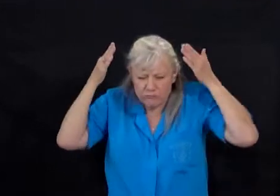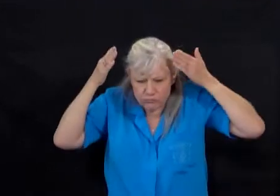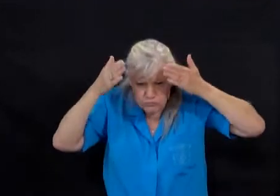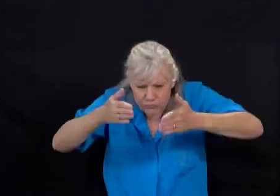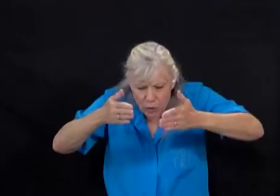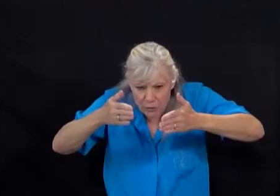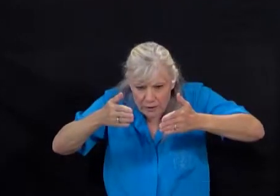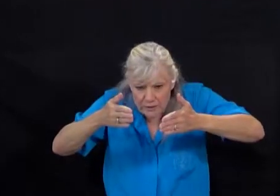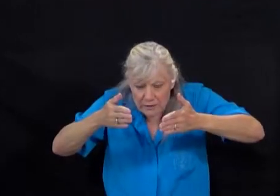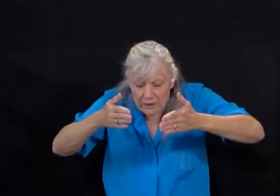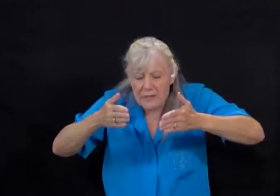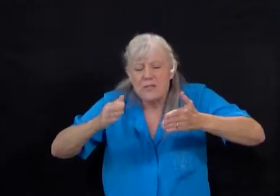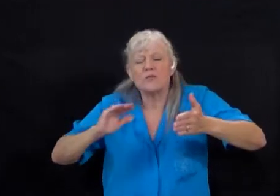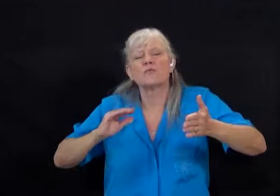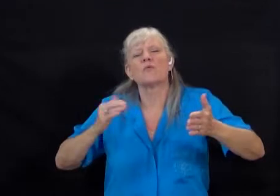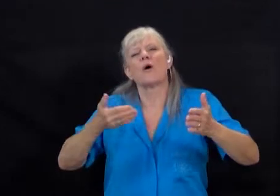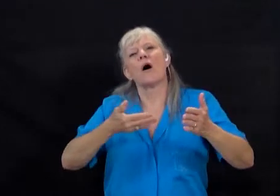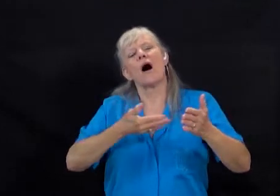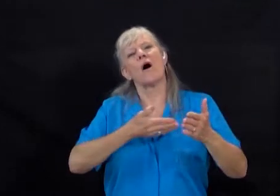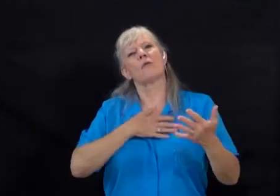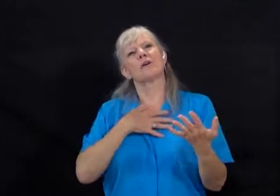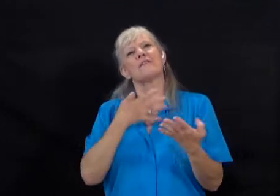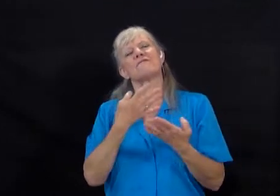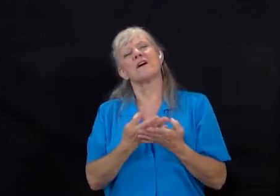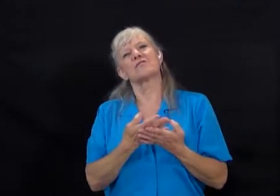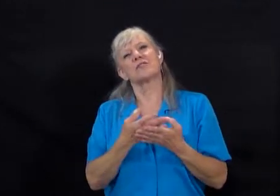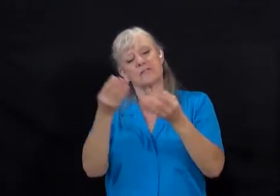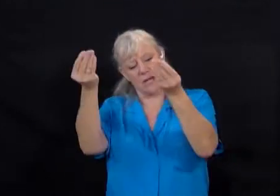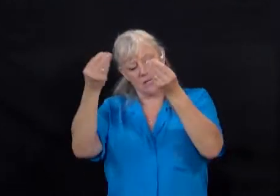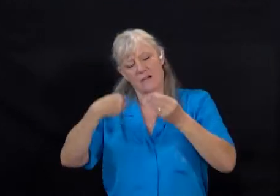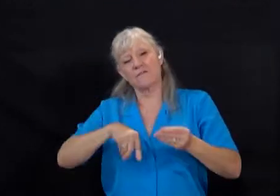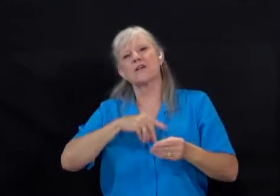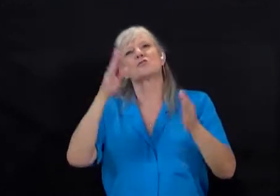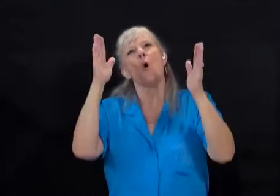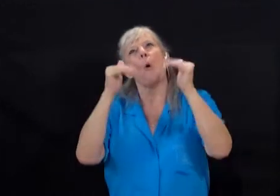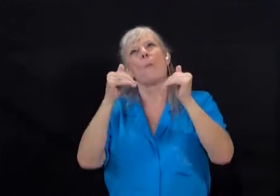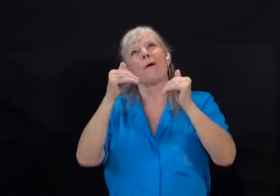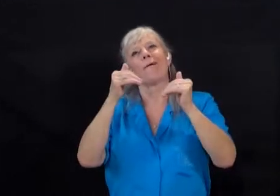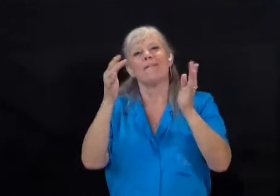unwaveringly to our confession that gives us hope, for he has